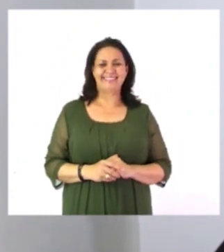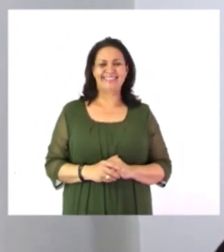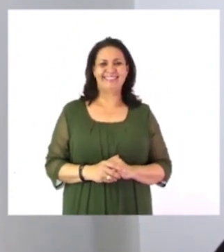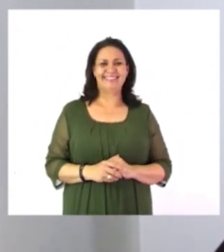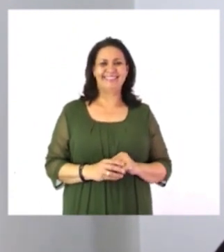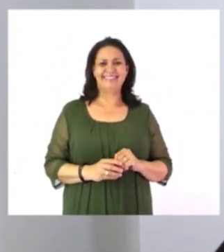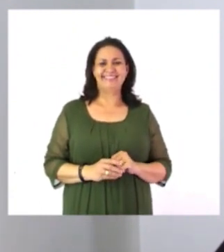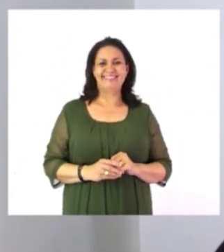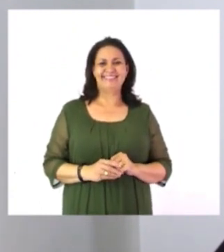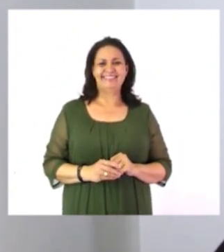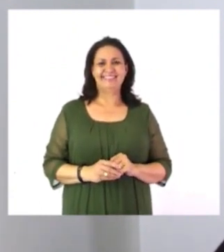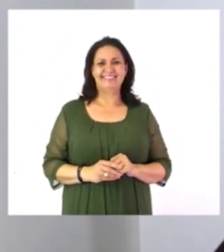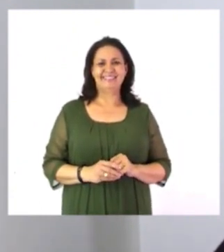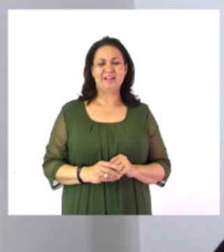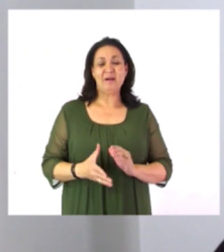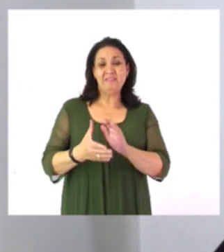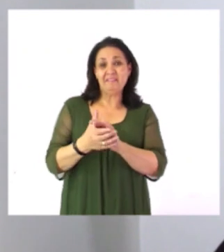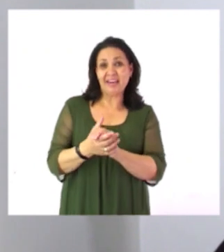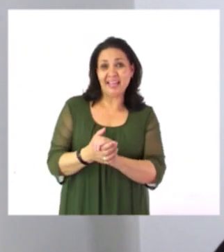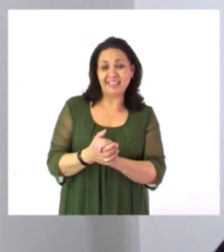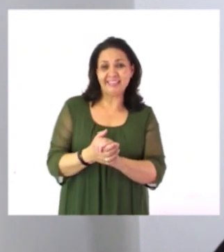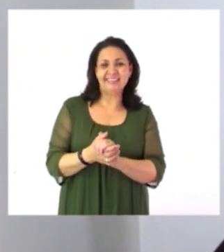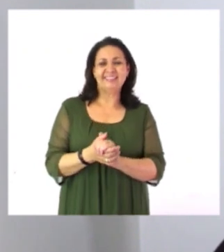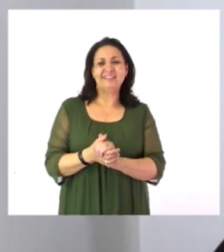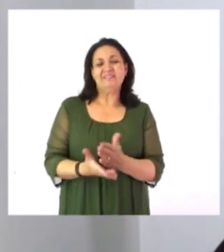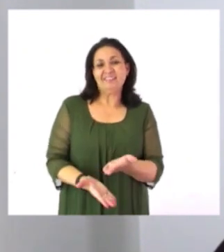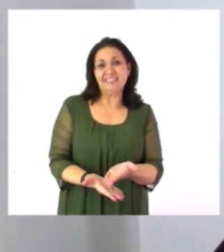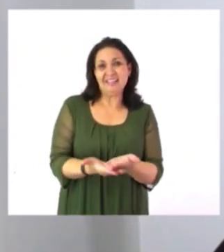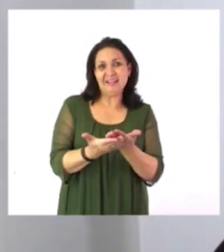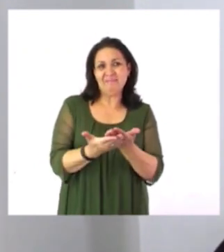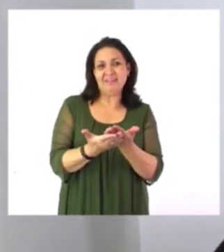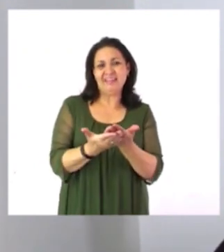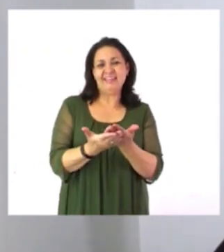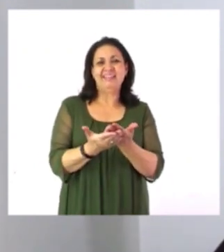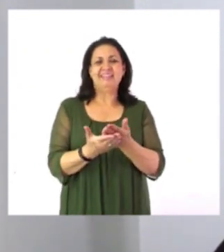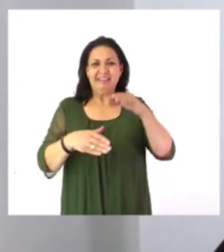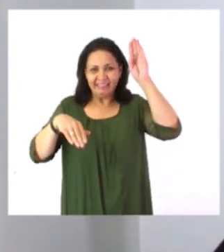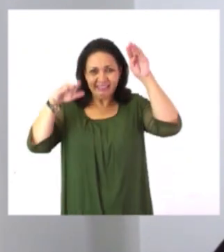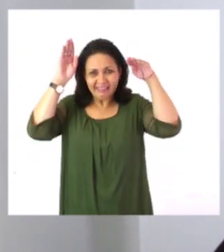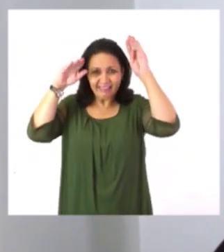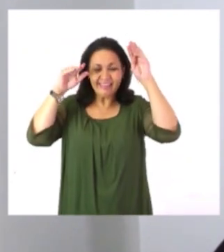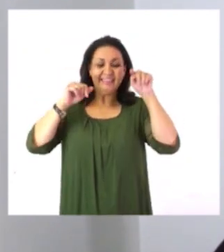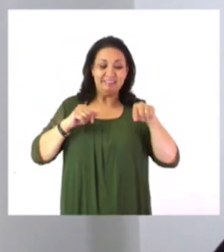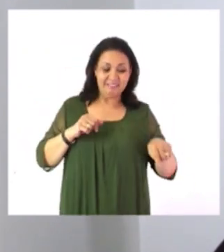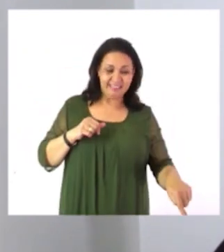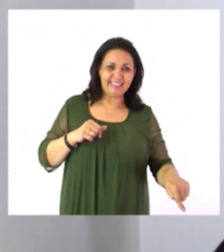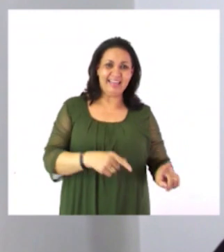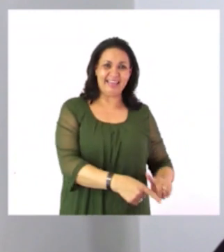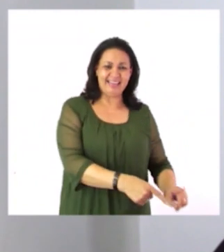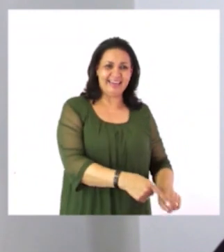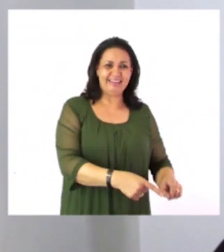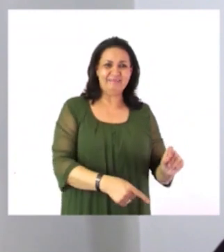Yes. Now our friend Noah was helping us to get the donkey to the carrot by drawing